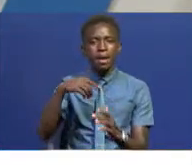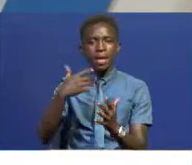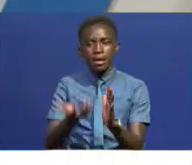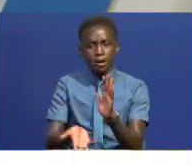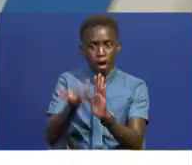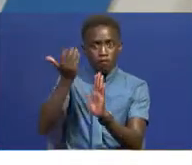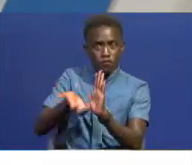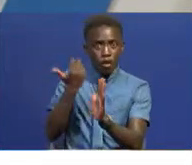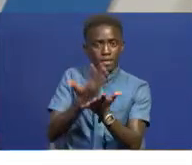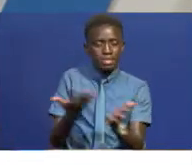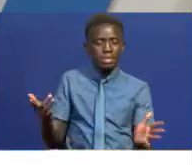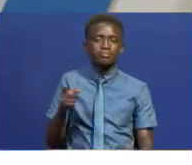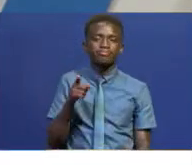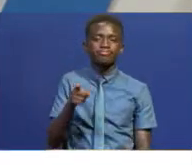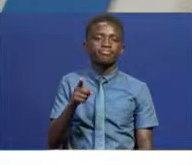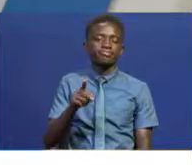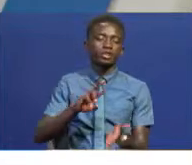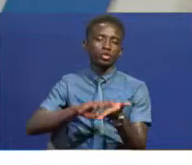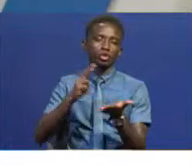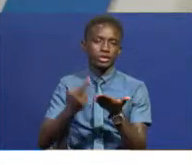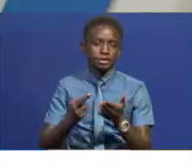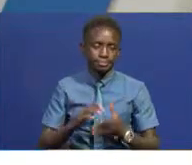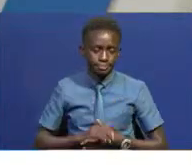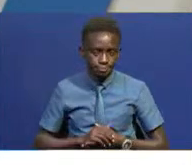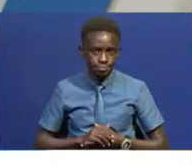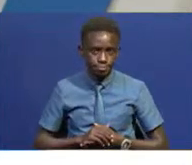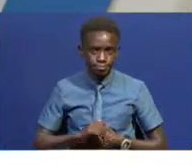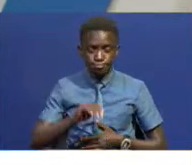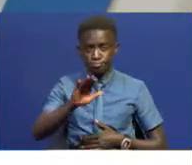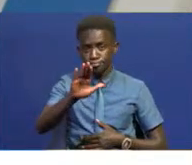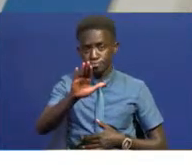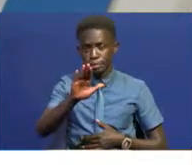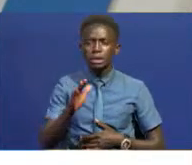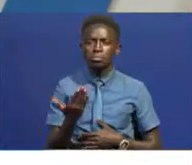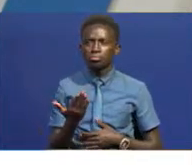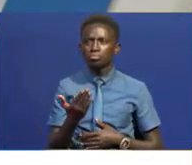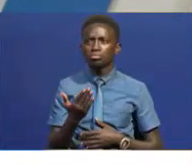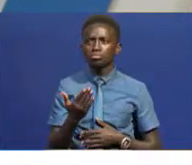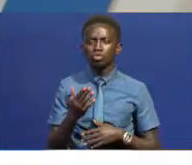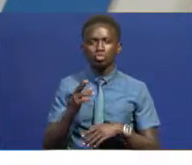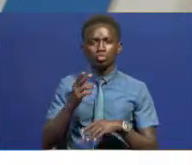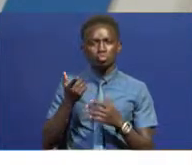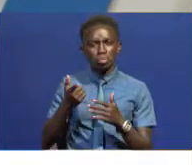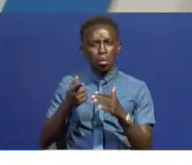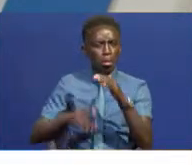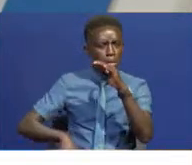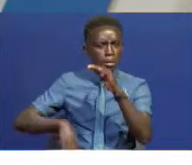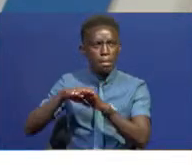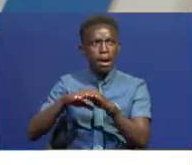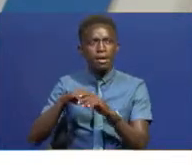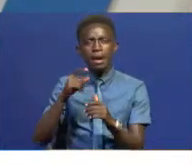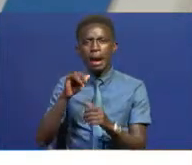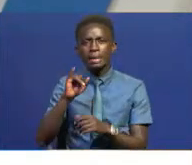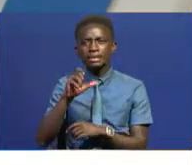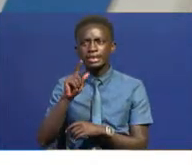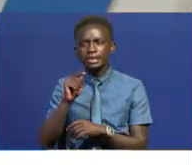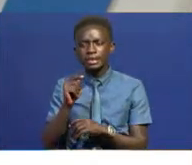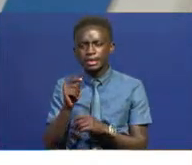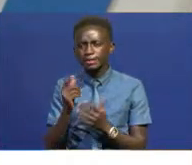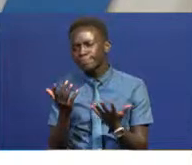Allow me to talk about the leveraging on ICT. Very quickly. because this government